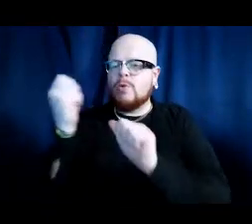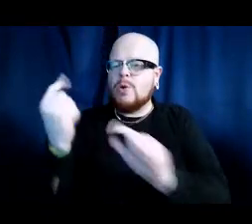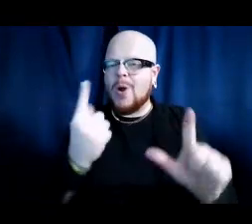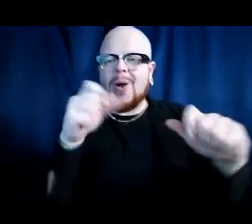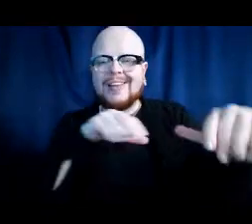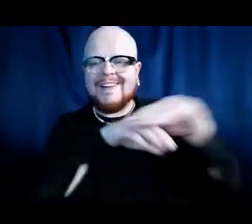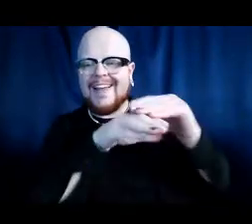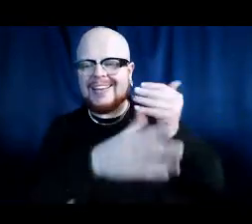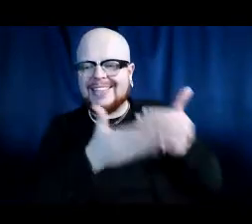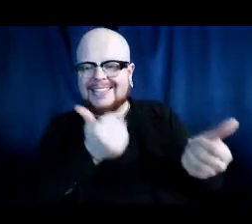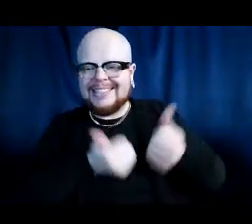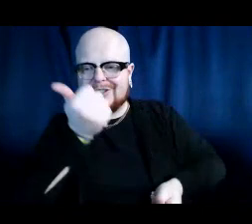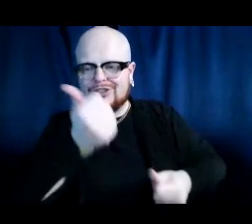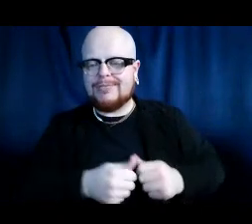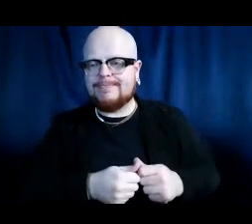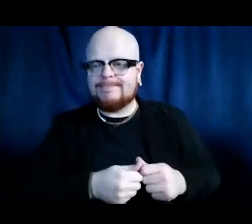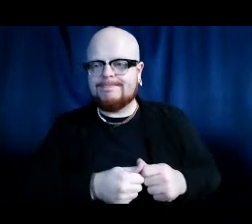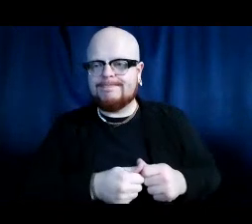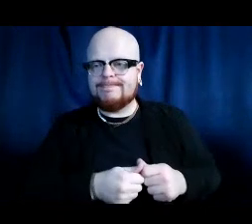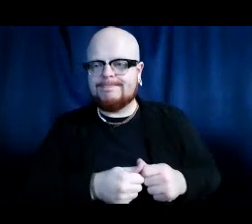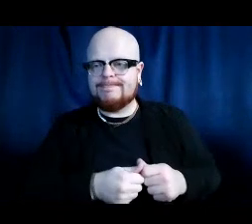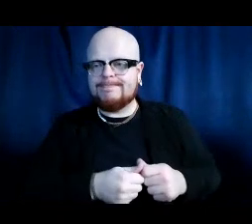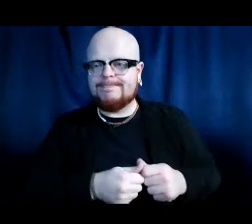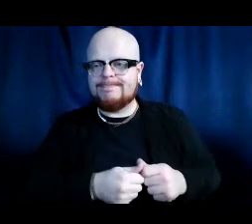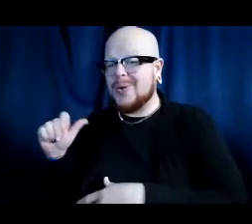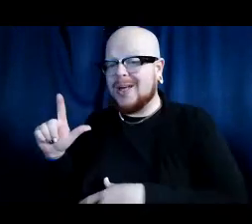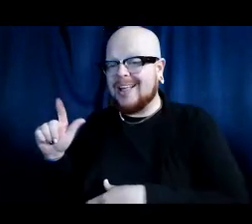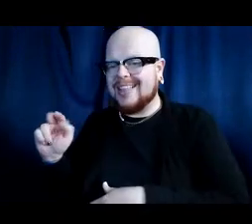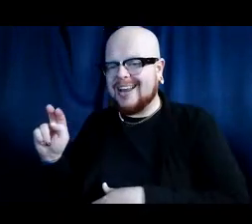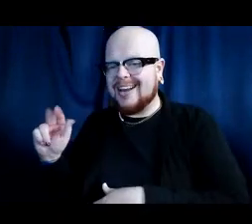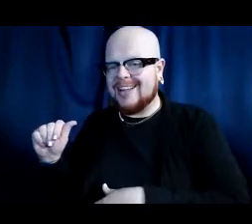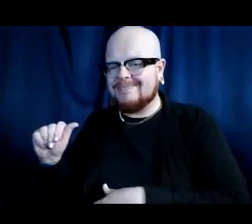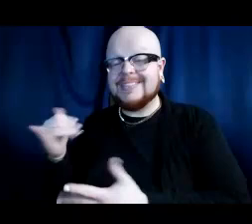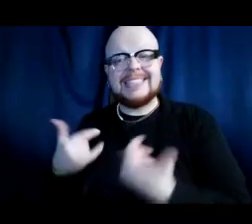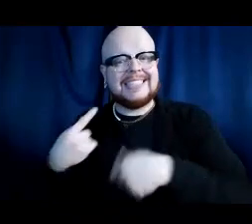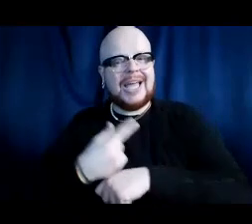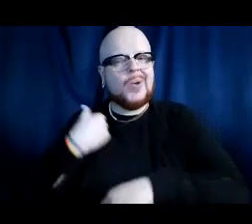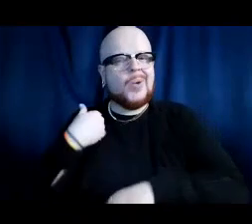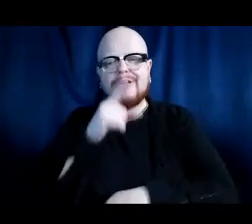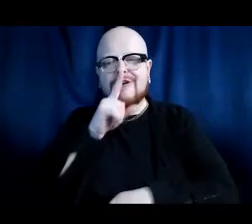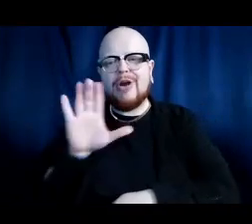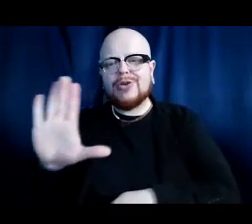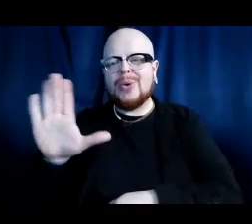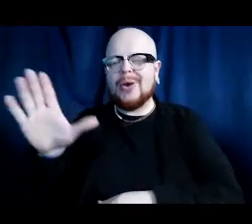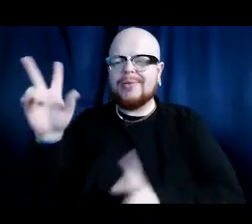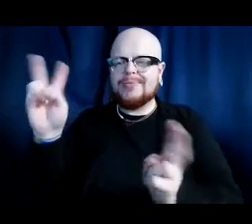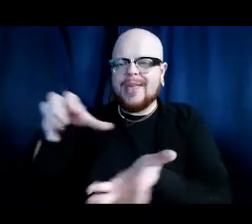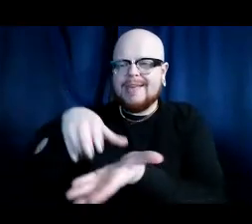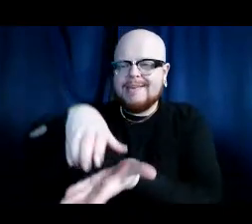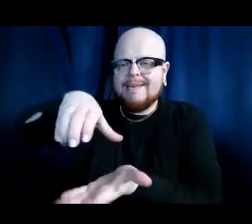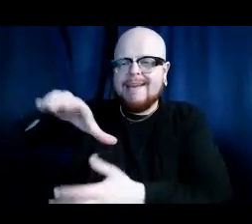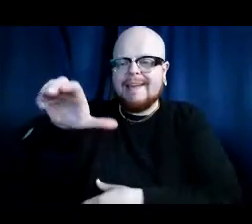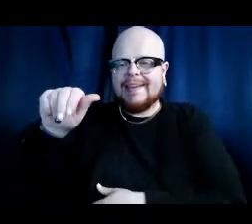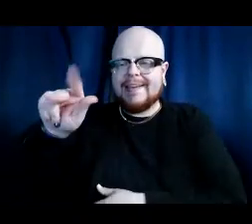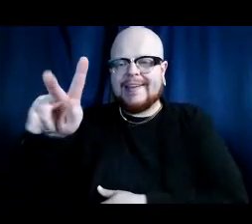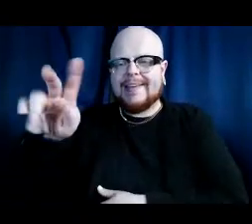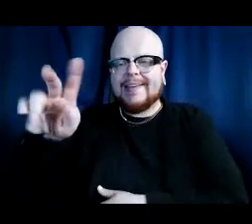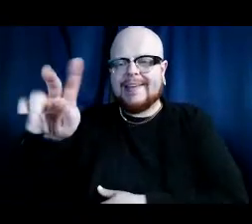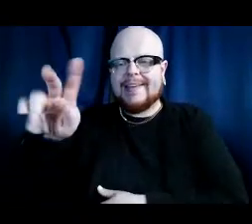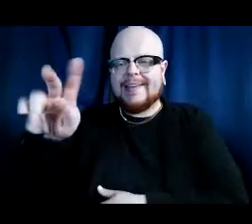Thank you, Alanna. Today, we're your cake connoisseurs. We've heard people think of accessibility as an